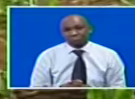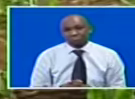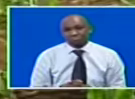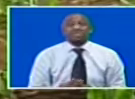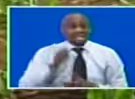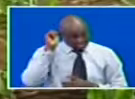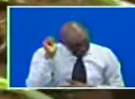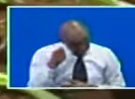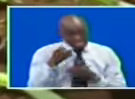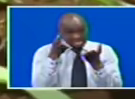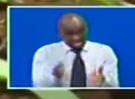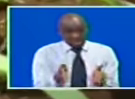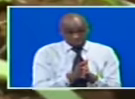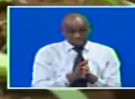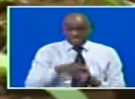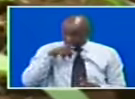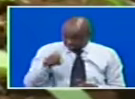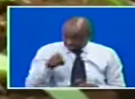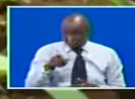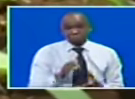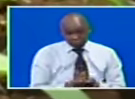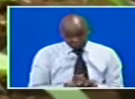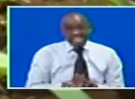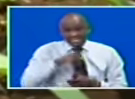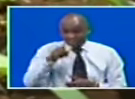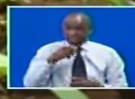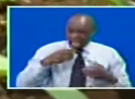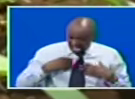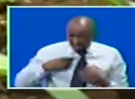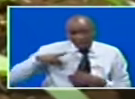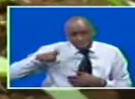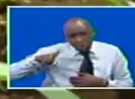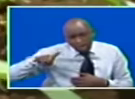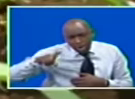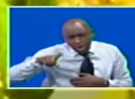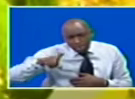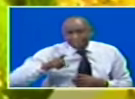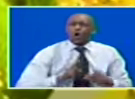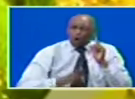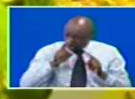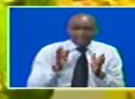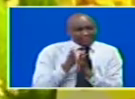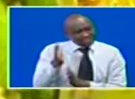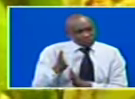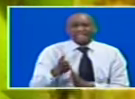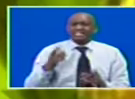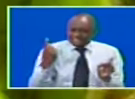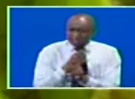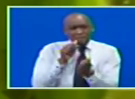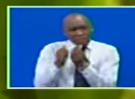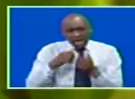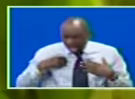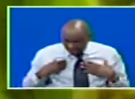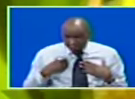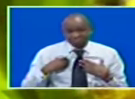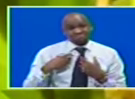Kenya is now among a host of African countries battling a crop-destroying caterpillar. The armyworm has attacked farmlands in parts